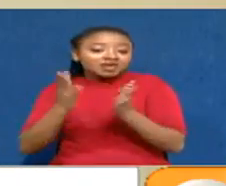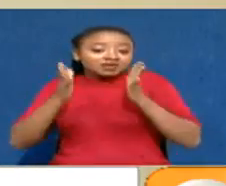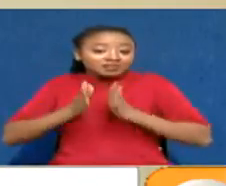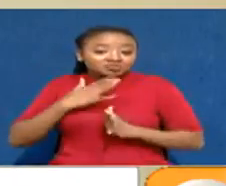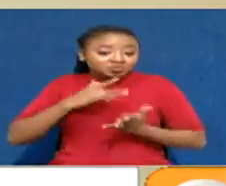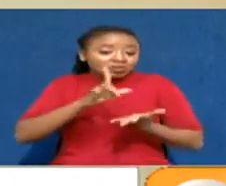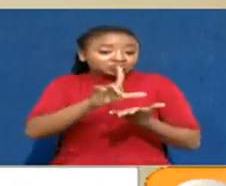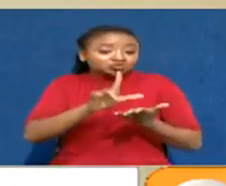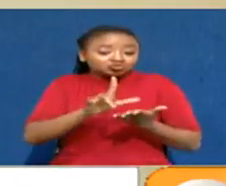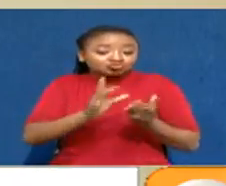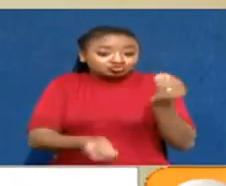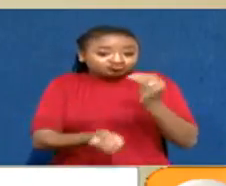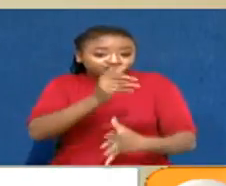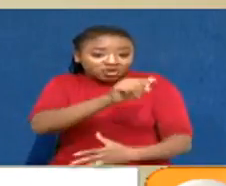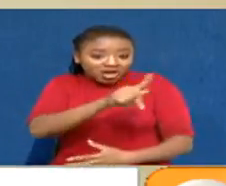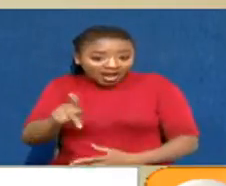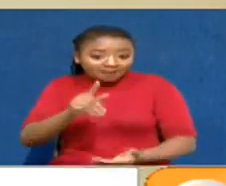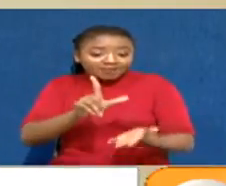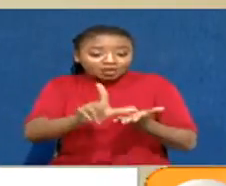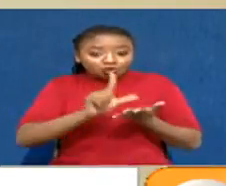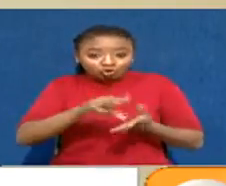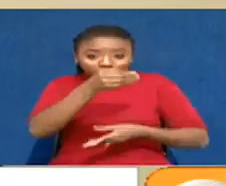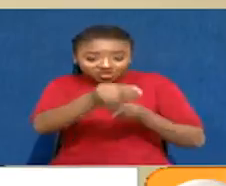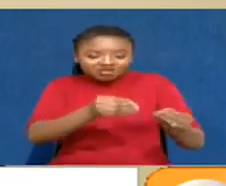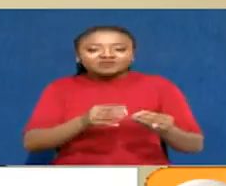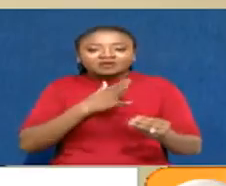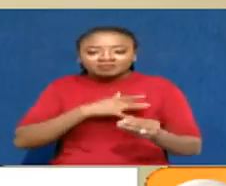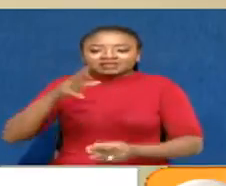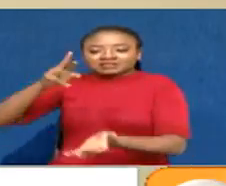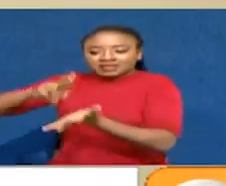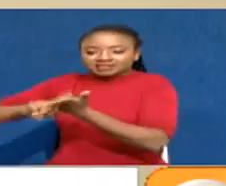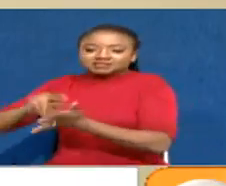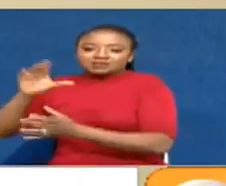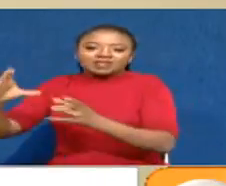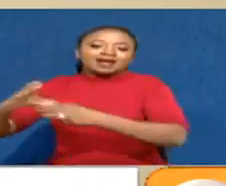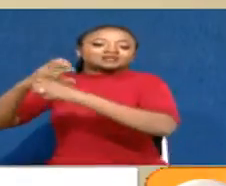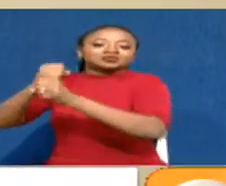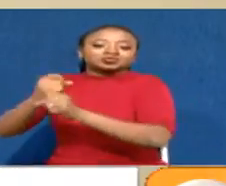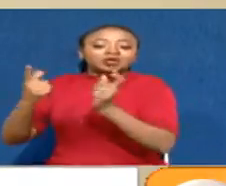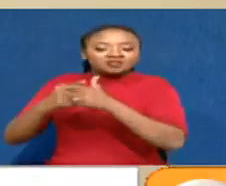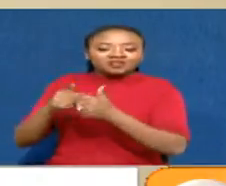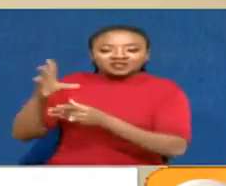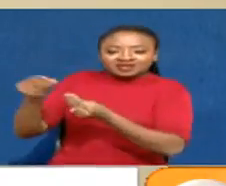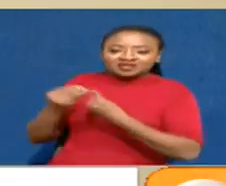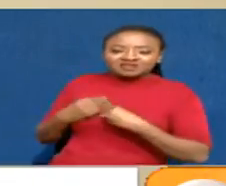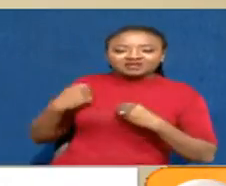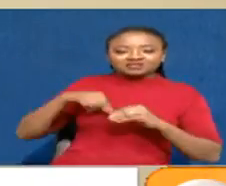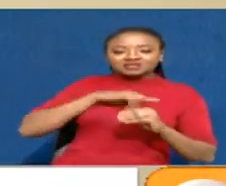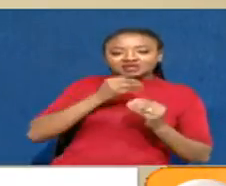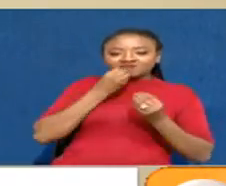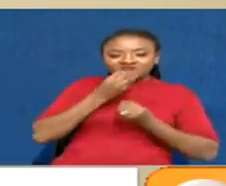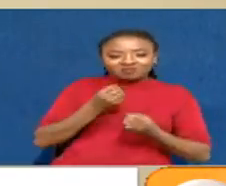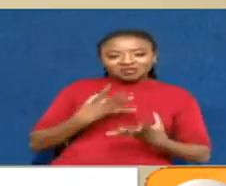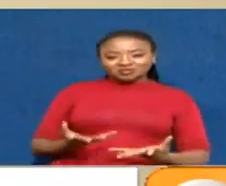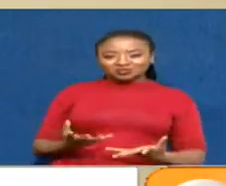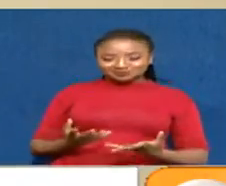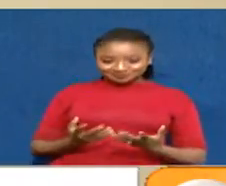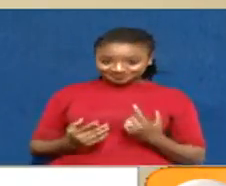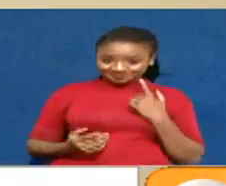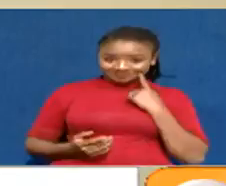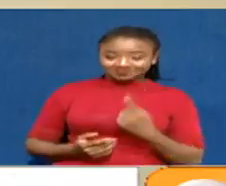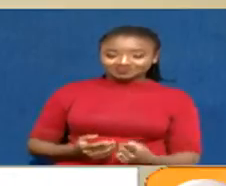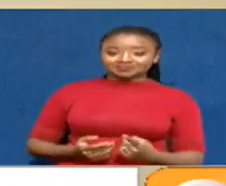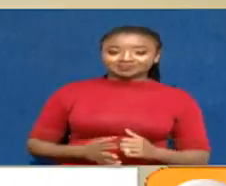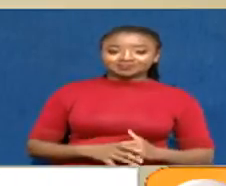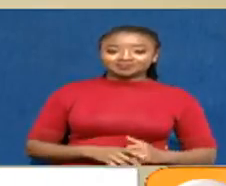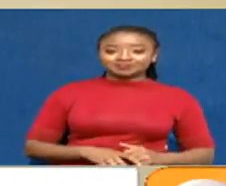must register with you first. You will then submit to us the information as follows in a certain format. That could be one of the use cases